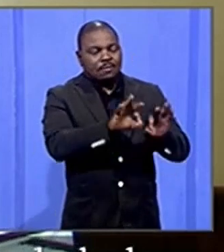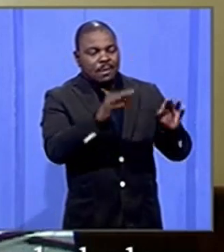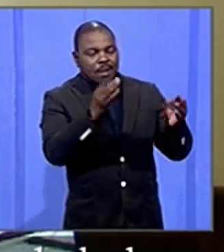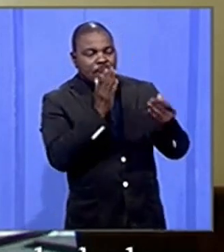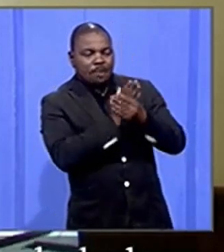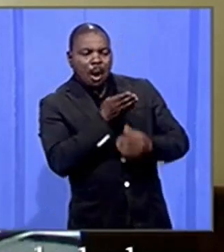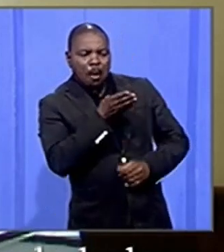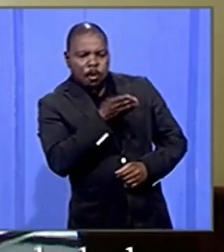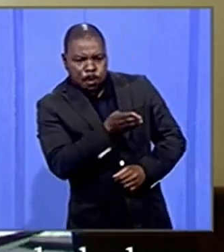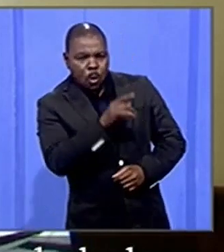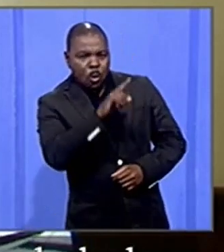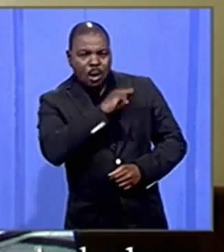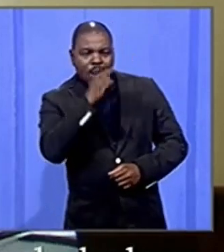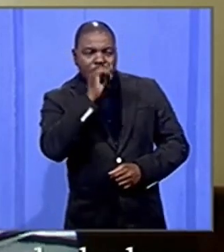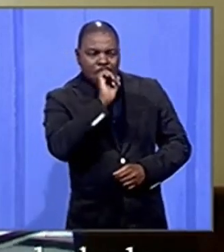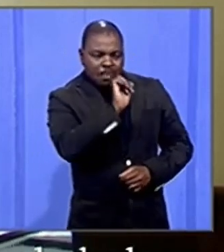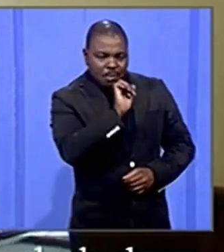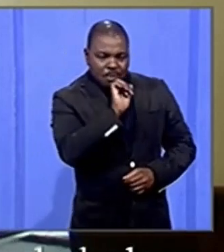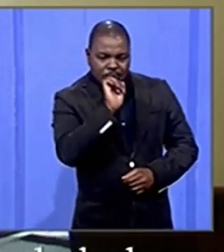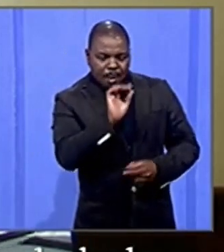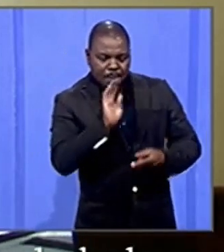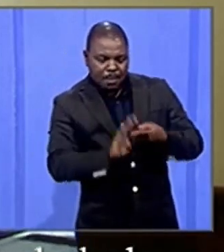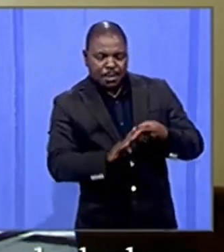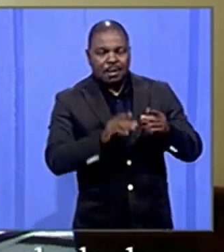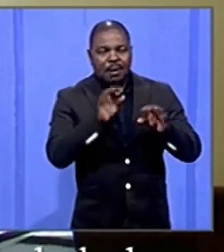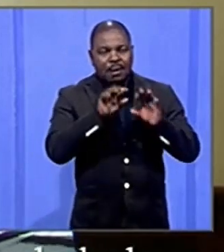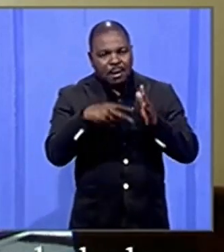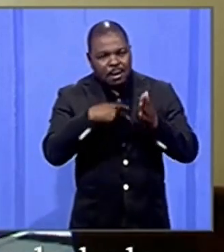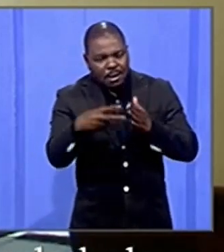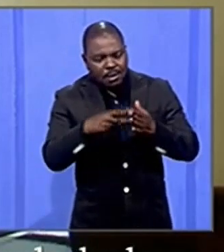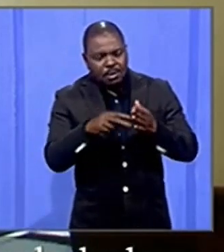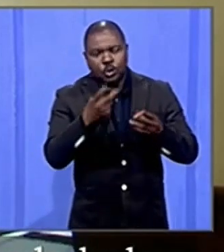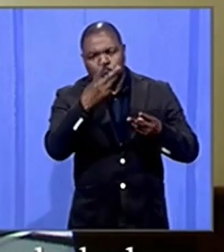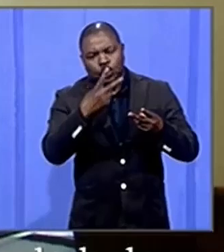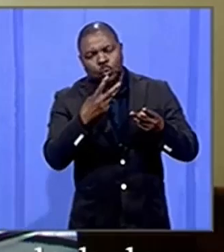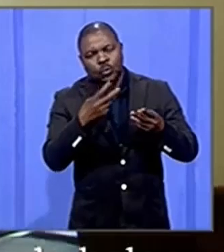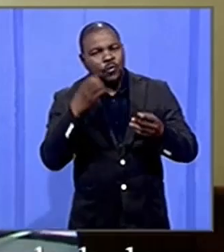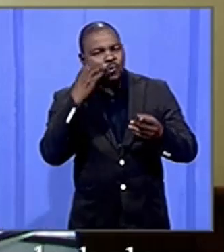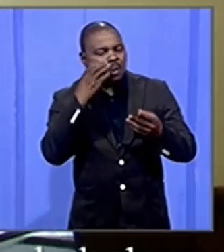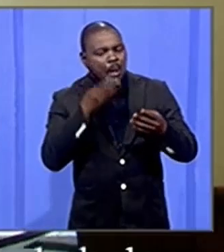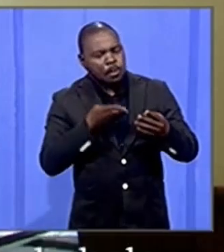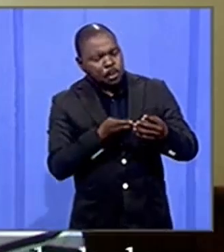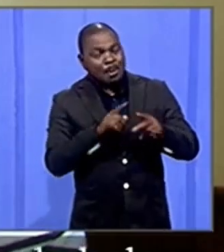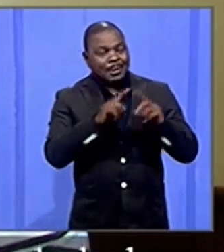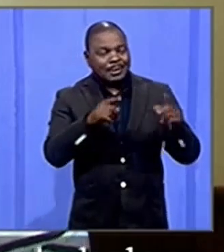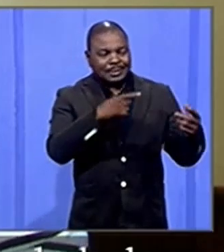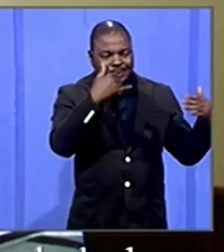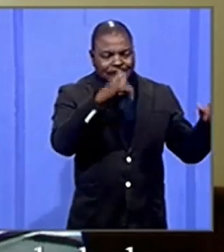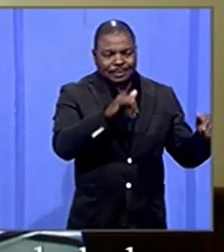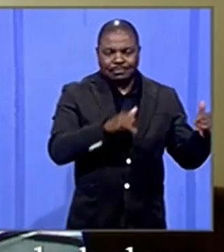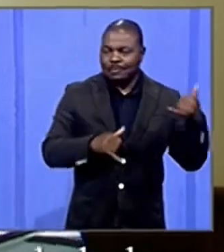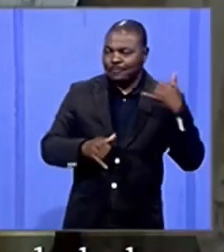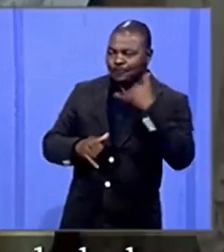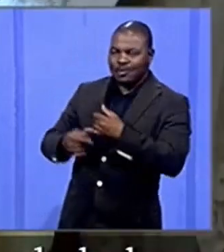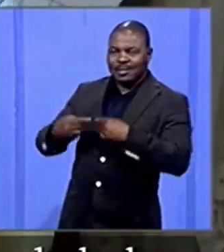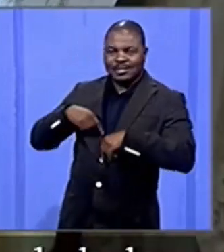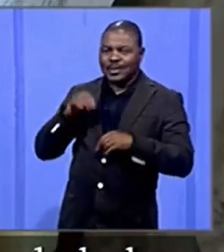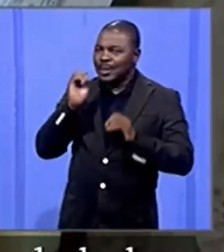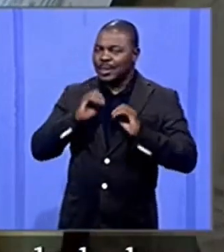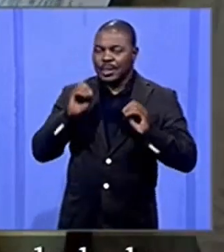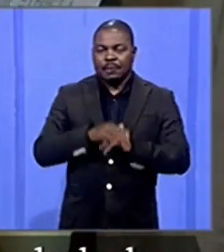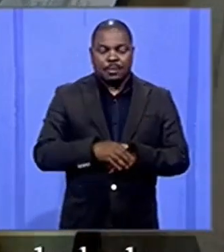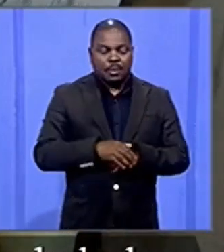because they have her names, her address, her alternative numbers, but still they didn't try to reach out to us.